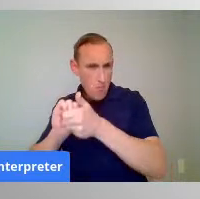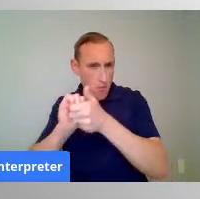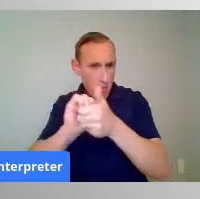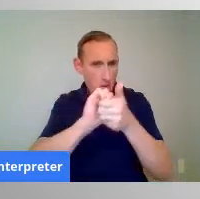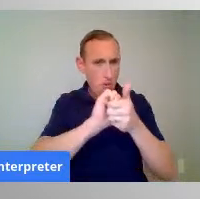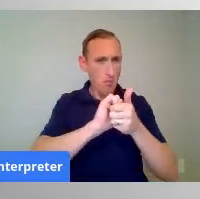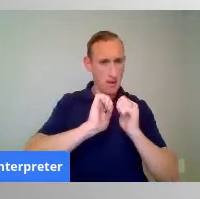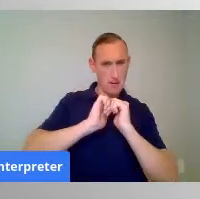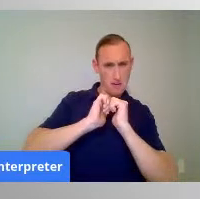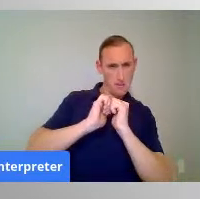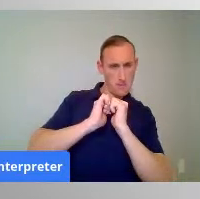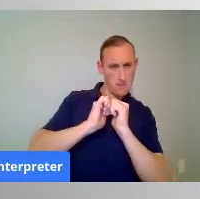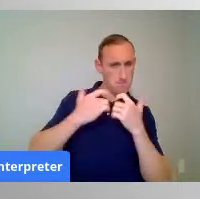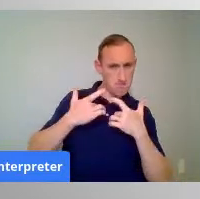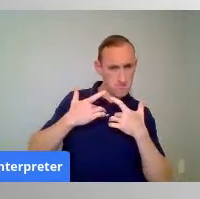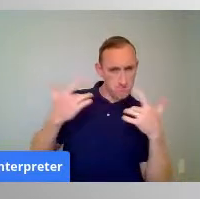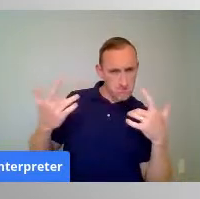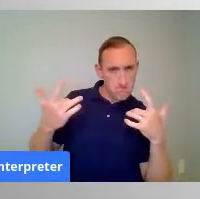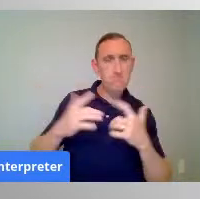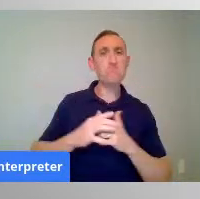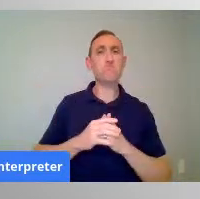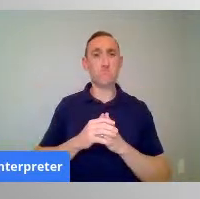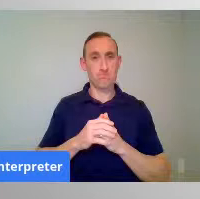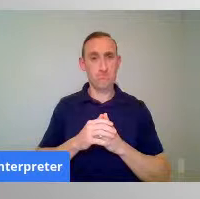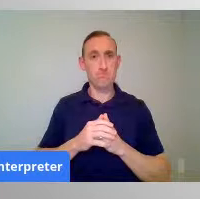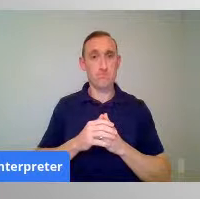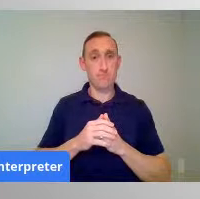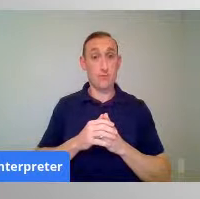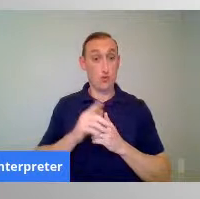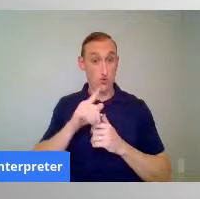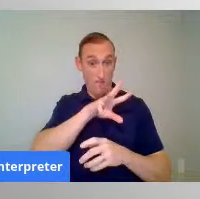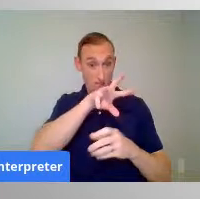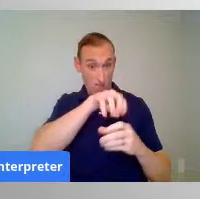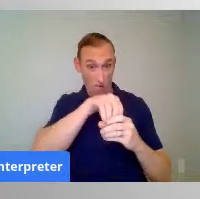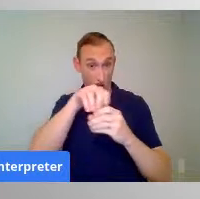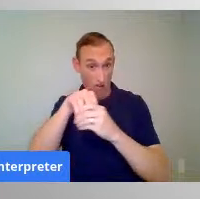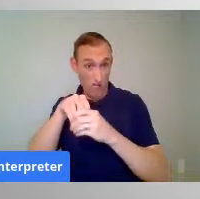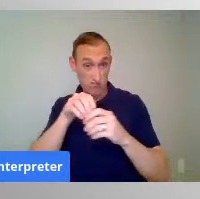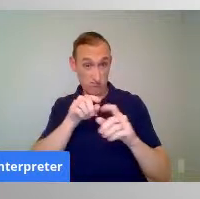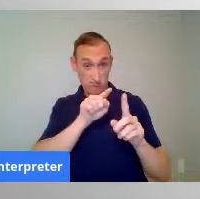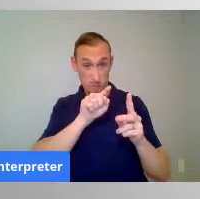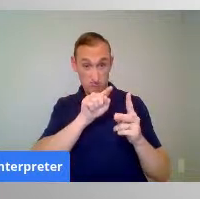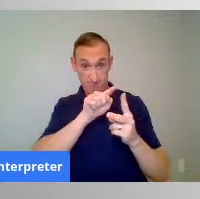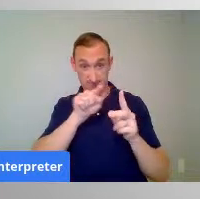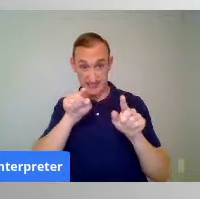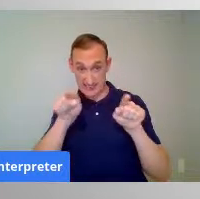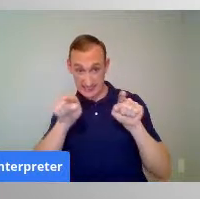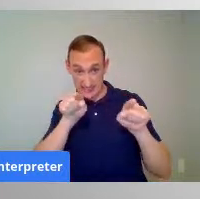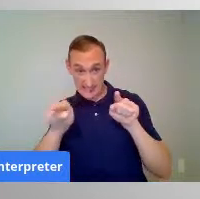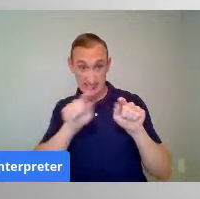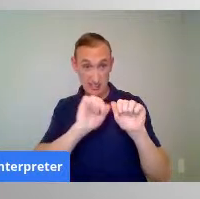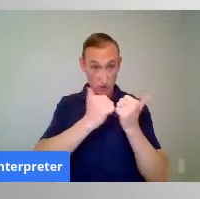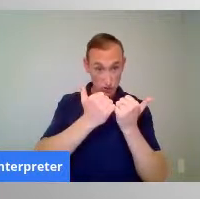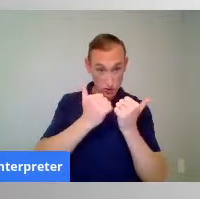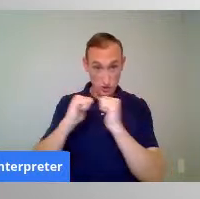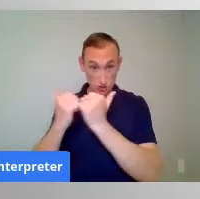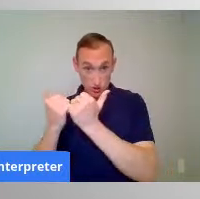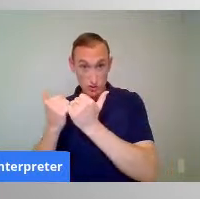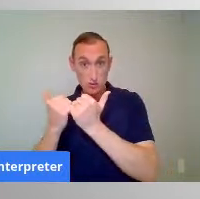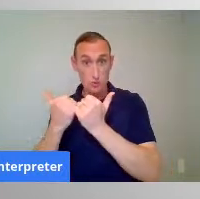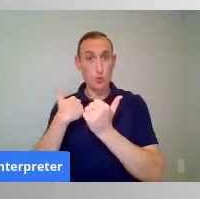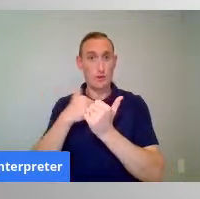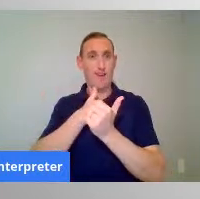If you've been involved with either agency for a while, you're probably familiar with the fact that we have a written agreement for shared use